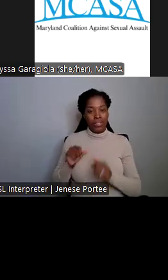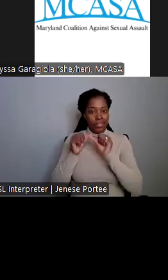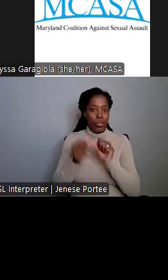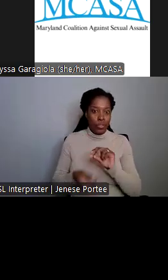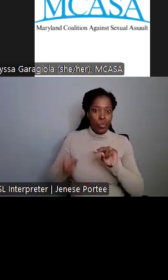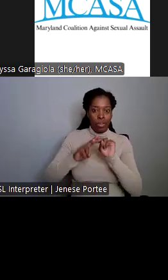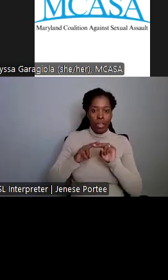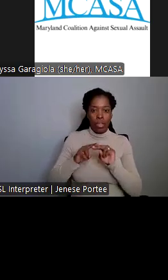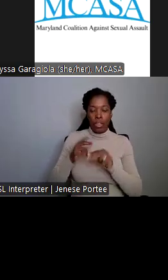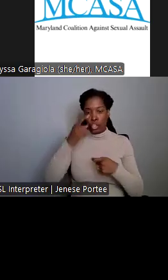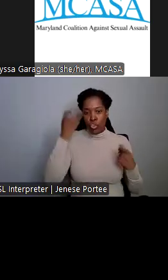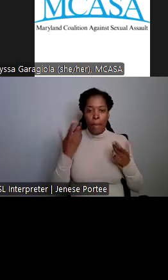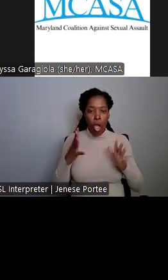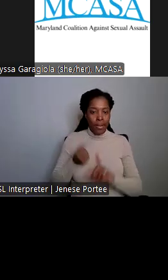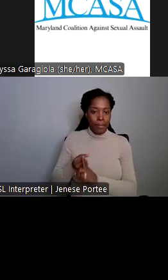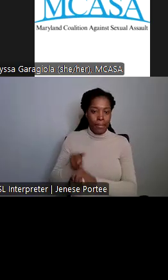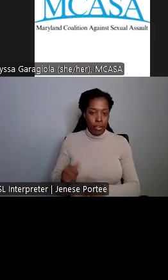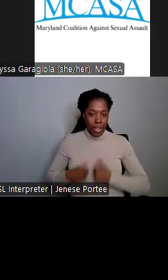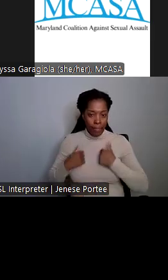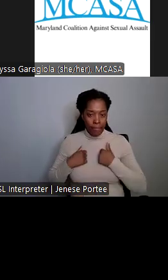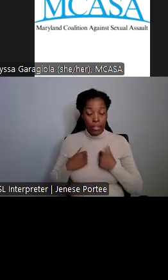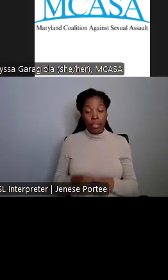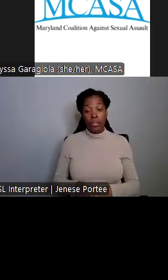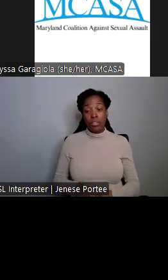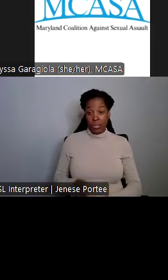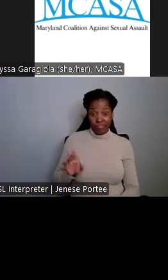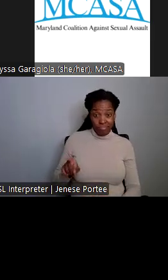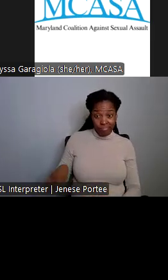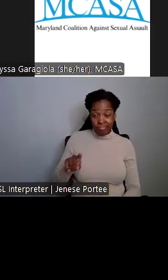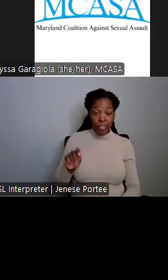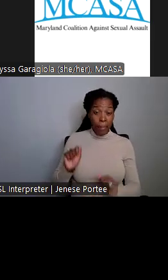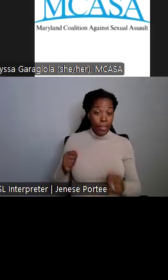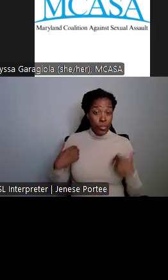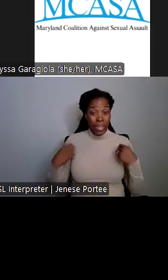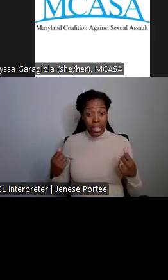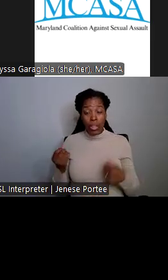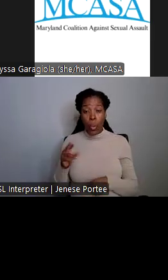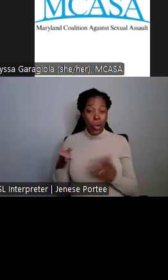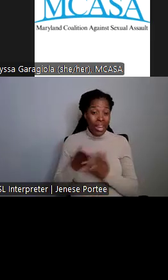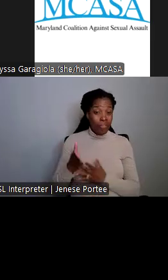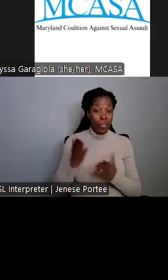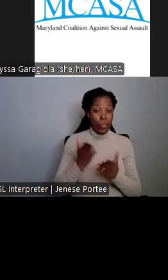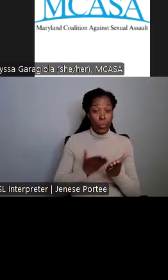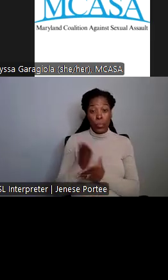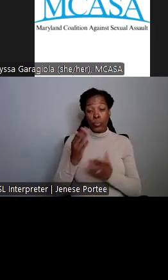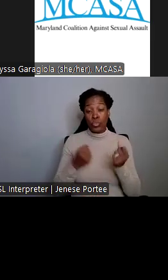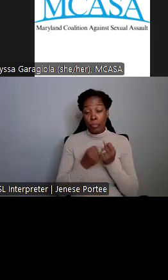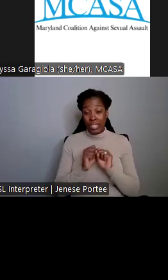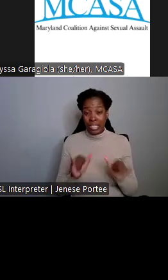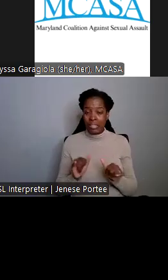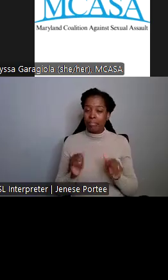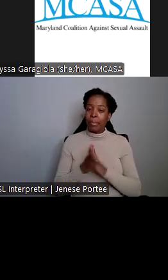it may make navigating support systems or their ability to heal more complex.